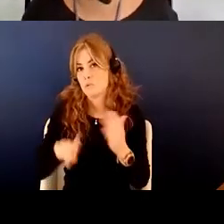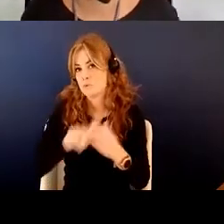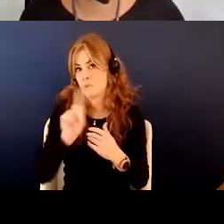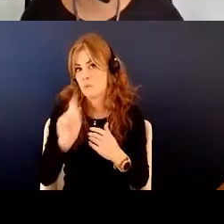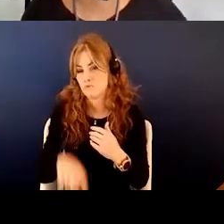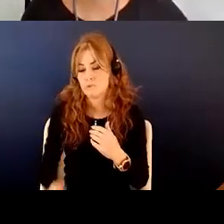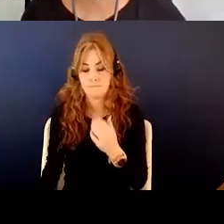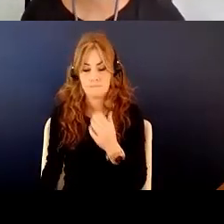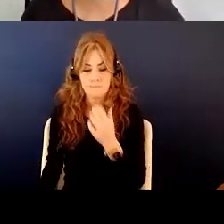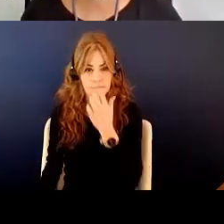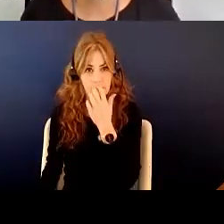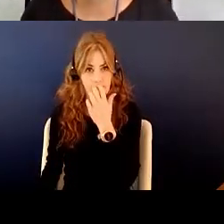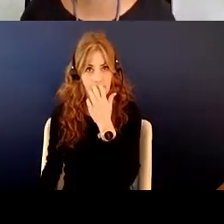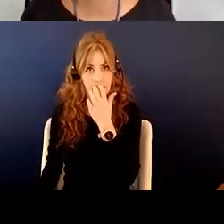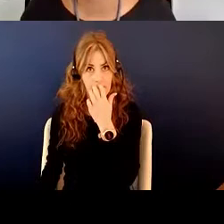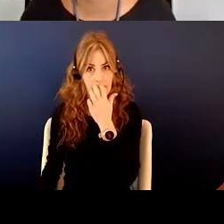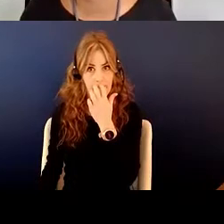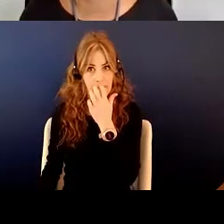systematic review.